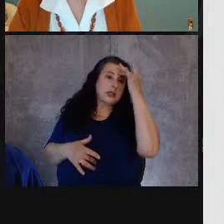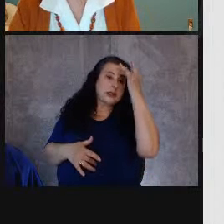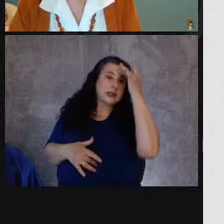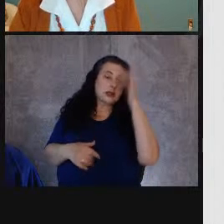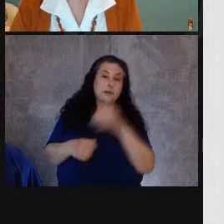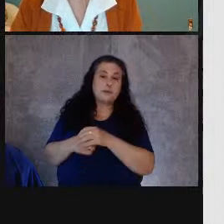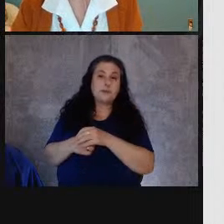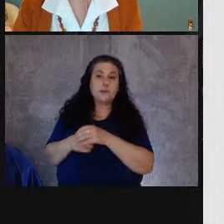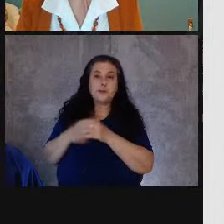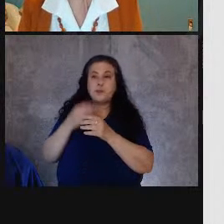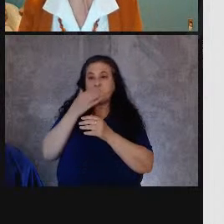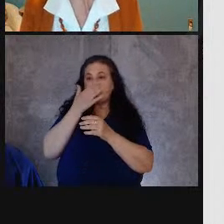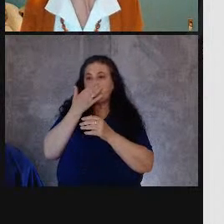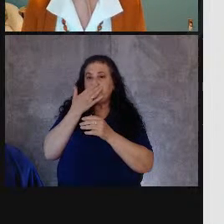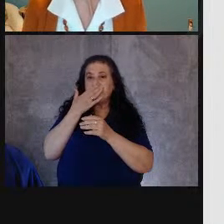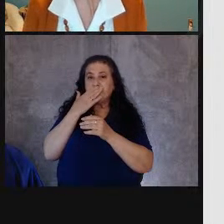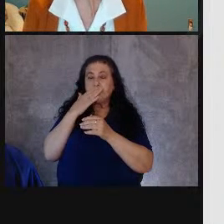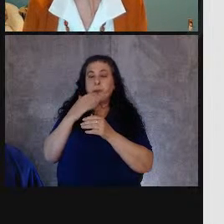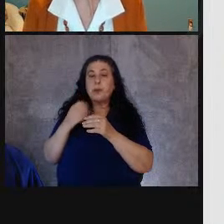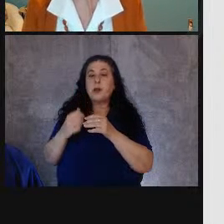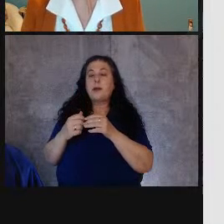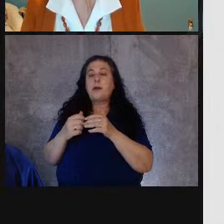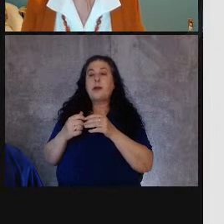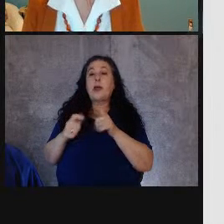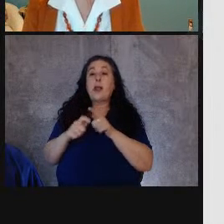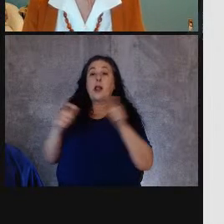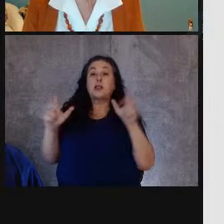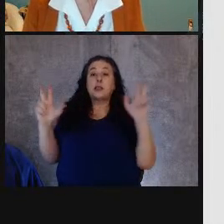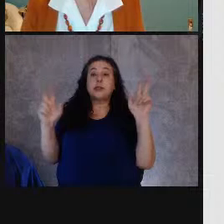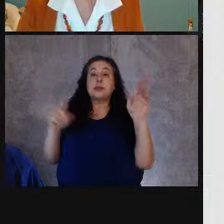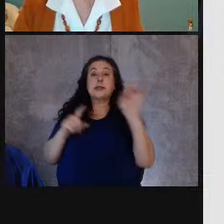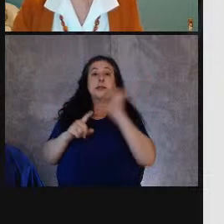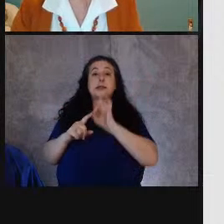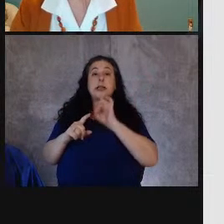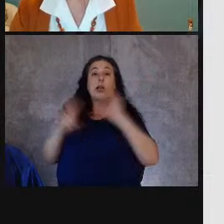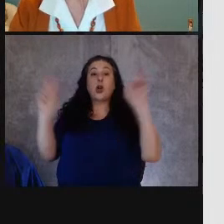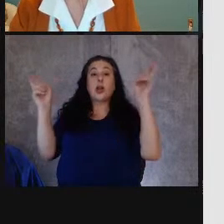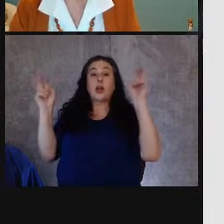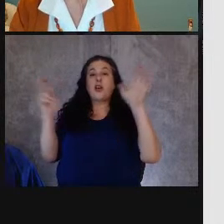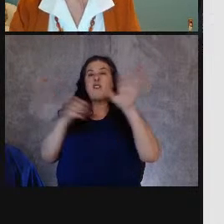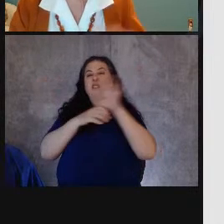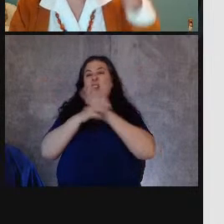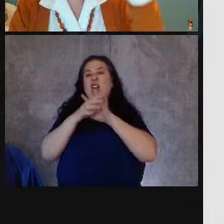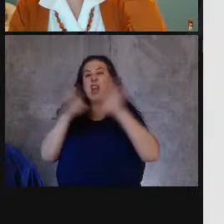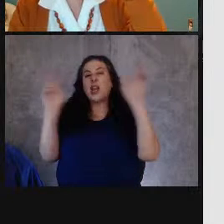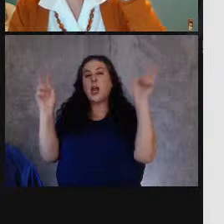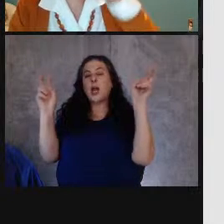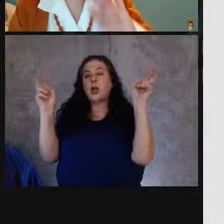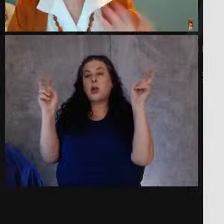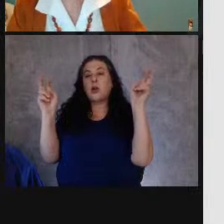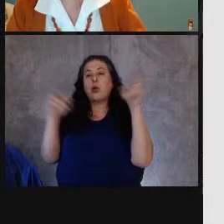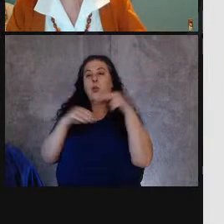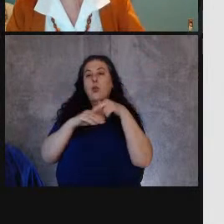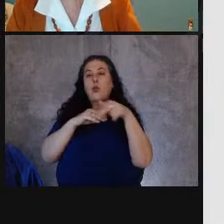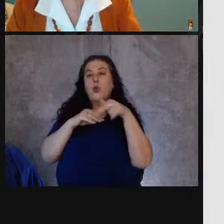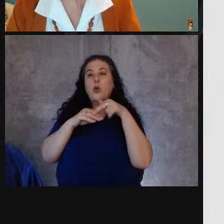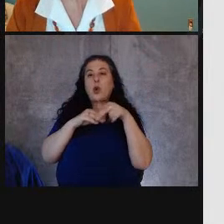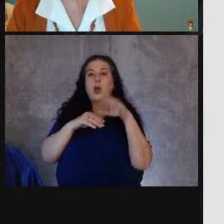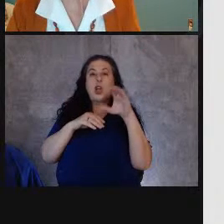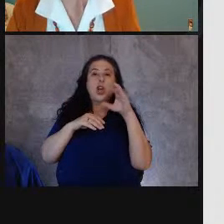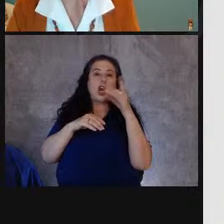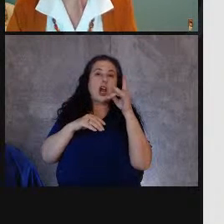So probably the largest single category is a very vague category that was referred to as